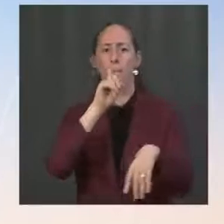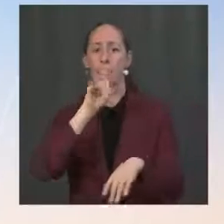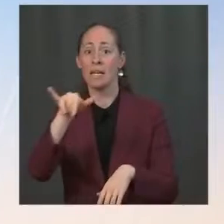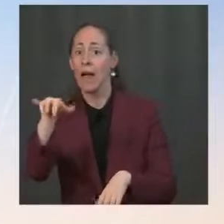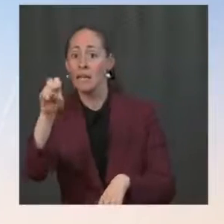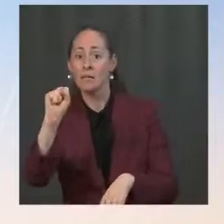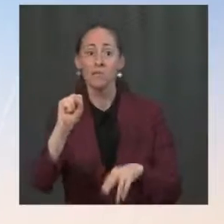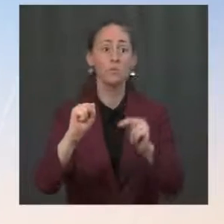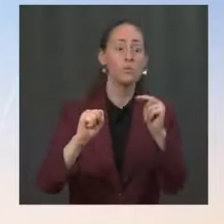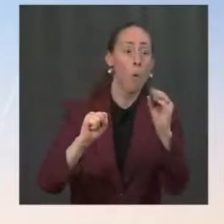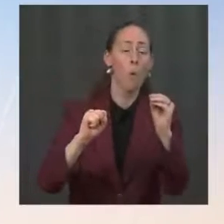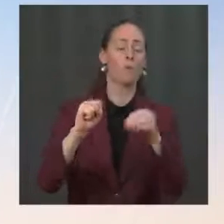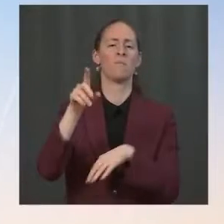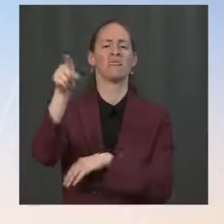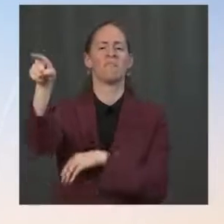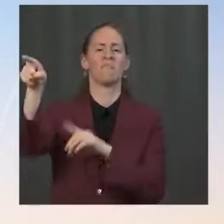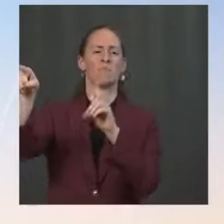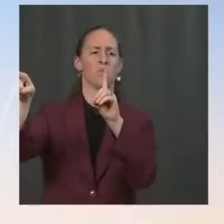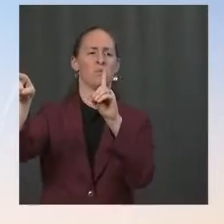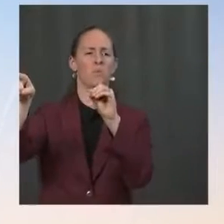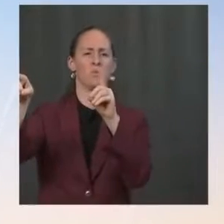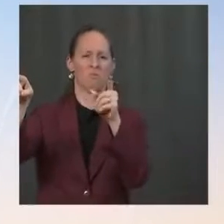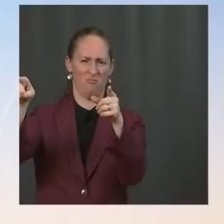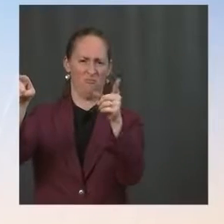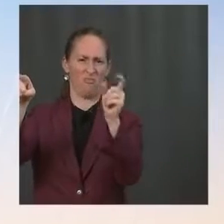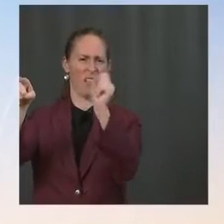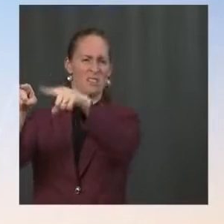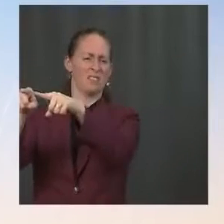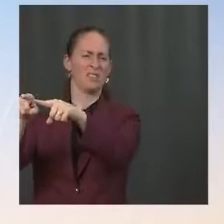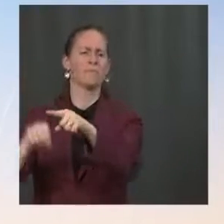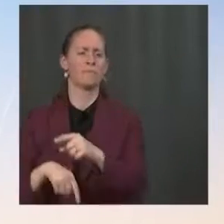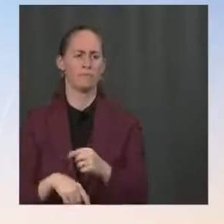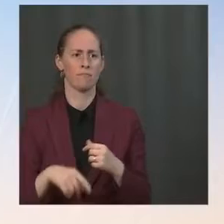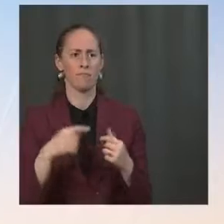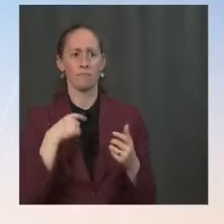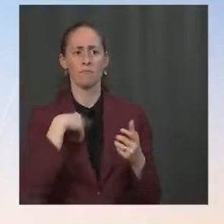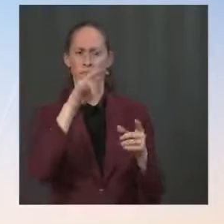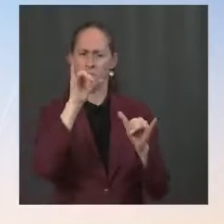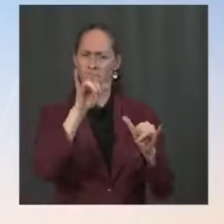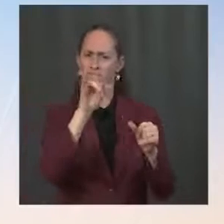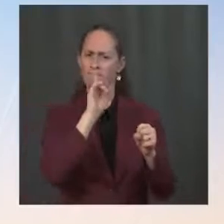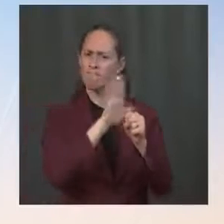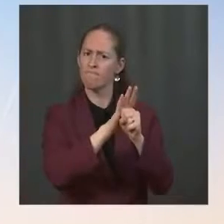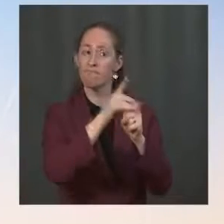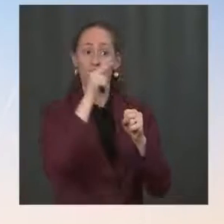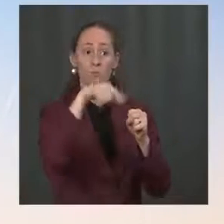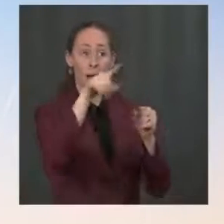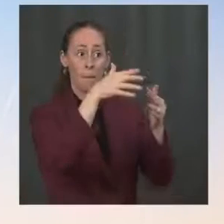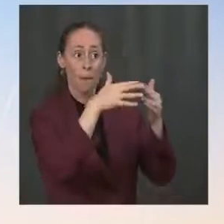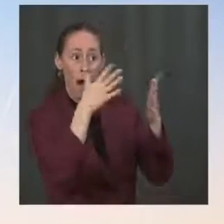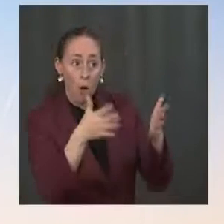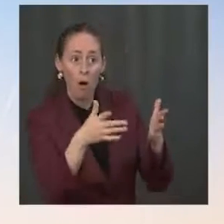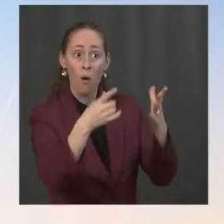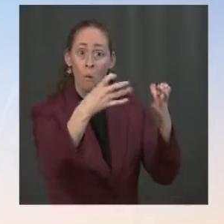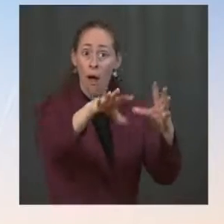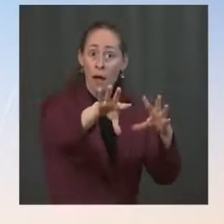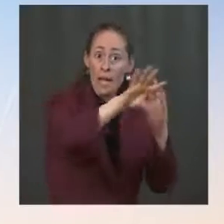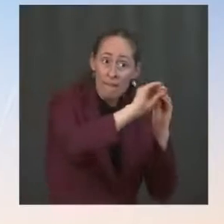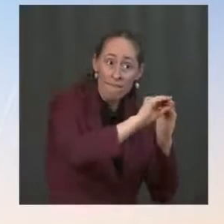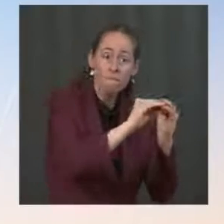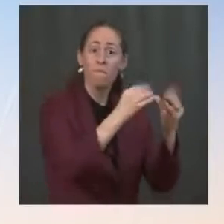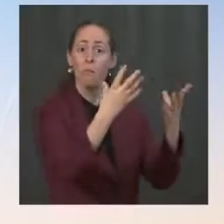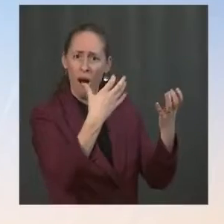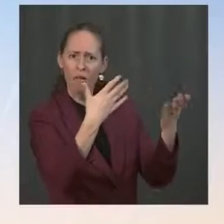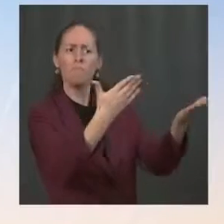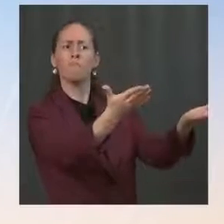of Defense. What I will tell you is that we are committed to getting American citizens home and out of Afghanistan should they want to leave. And